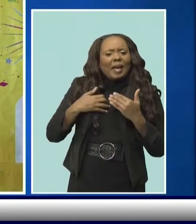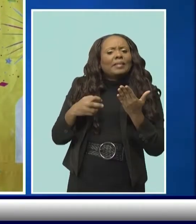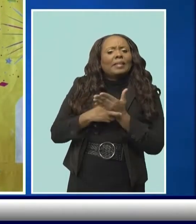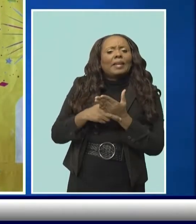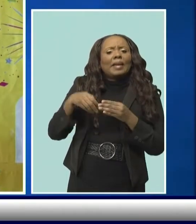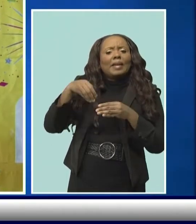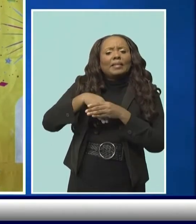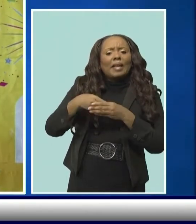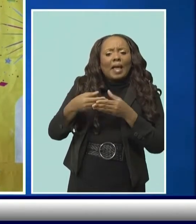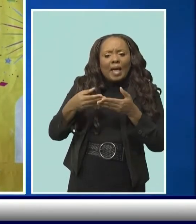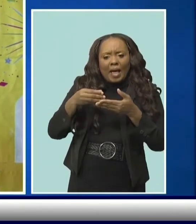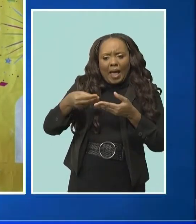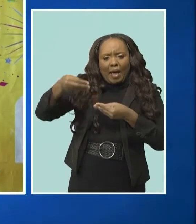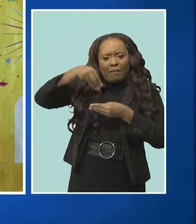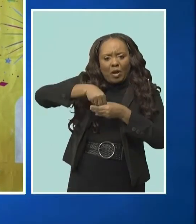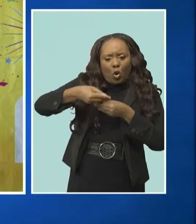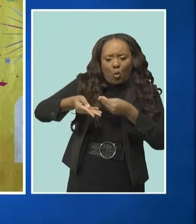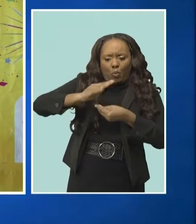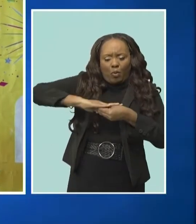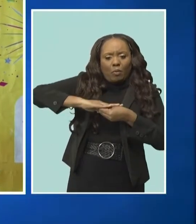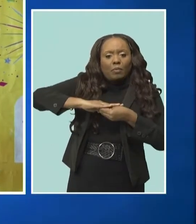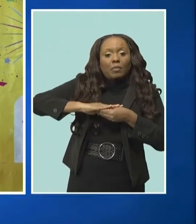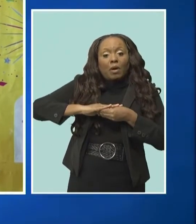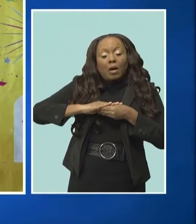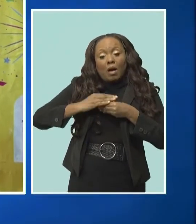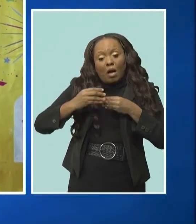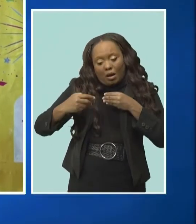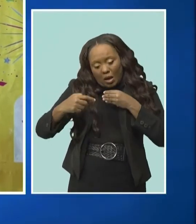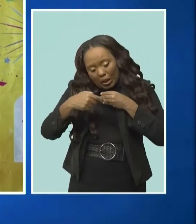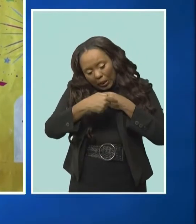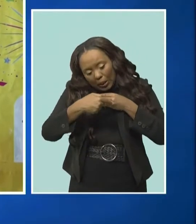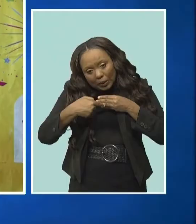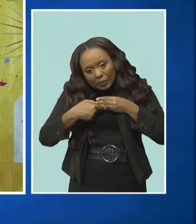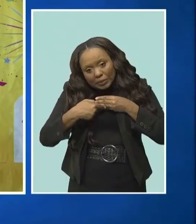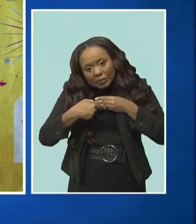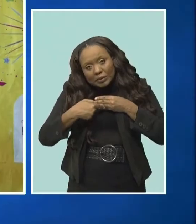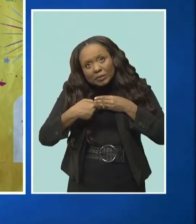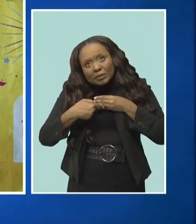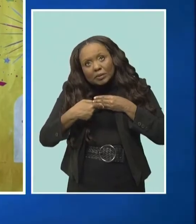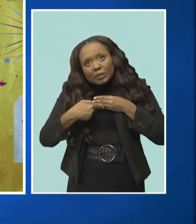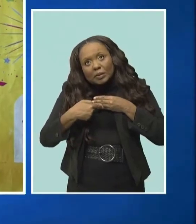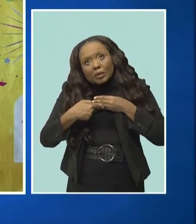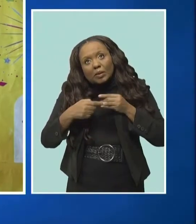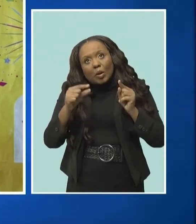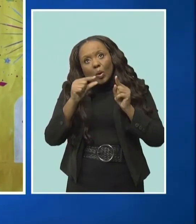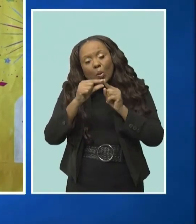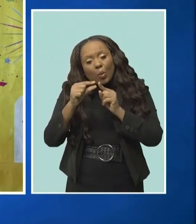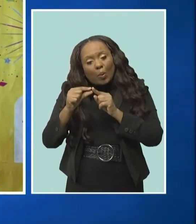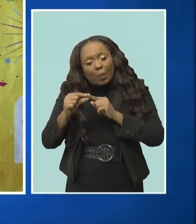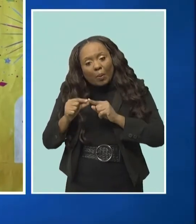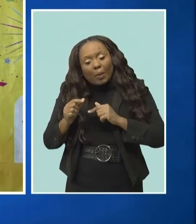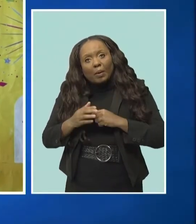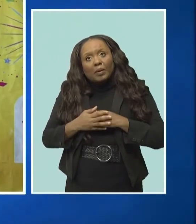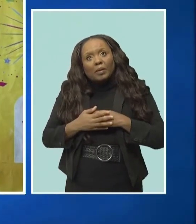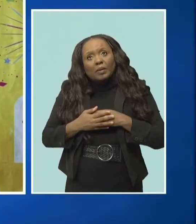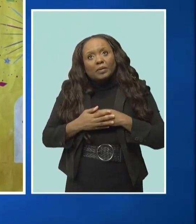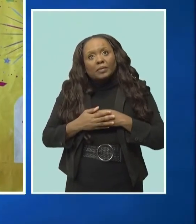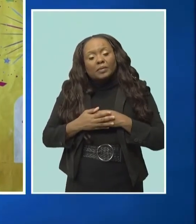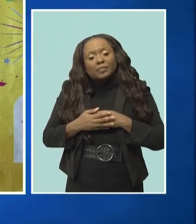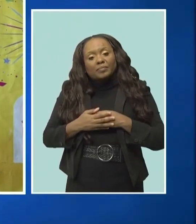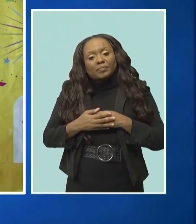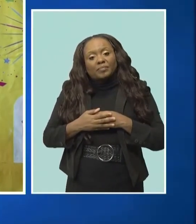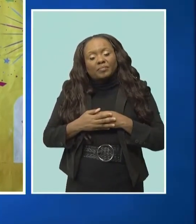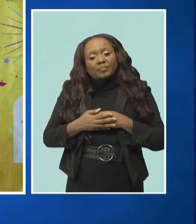and on the outside of that envelope were some words inscribed that reflects